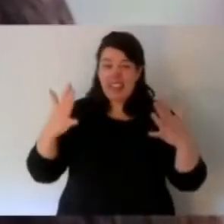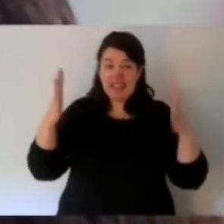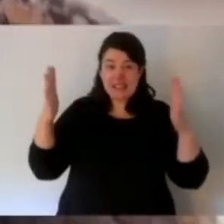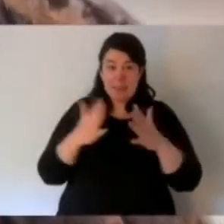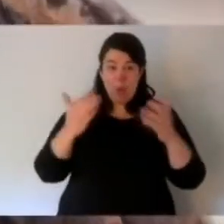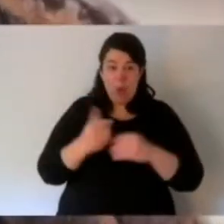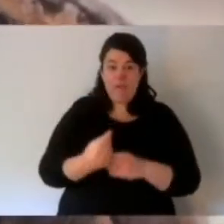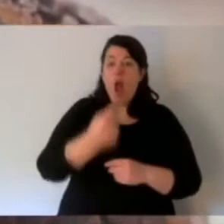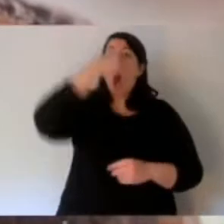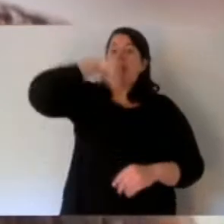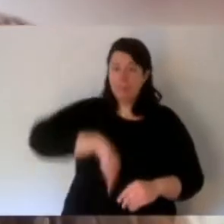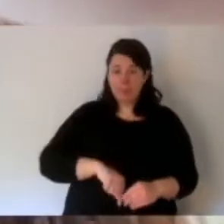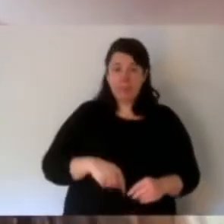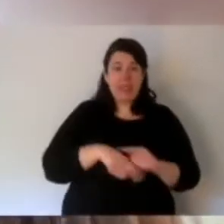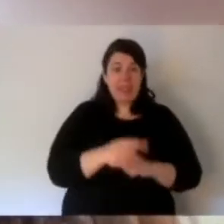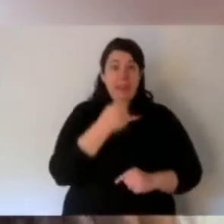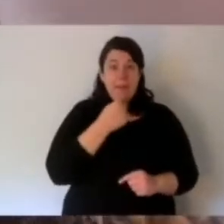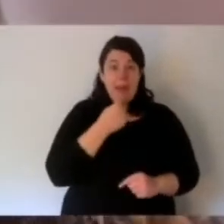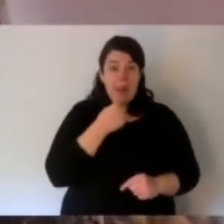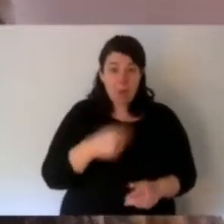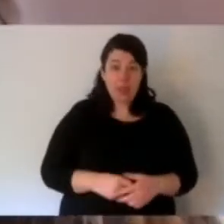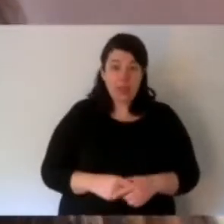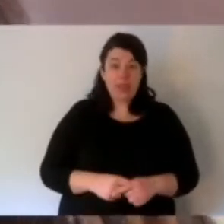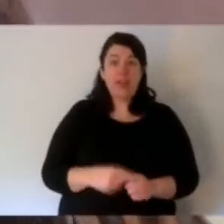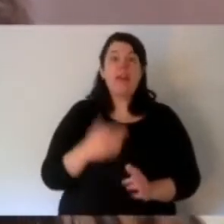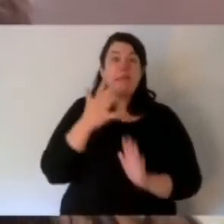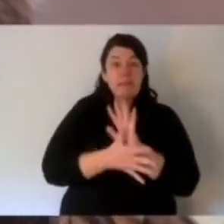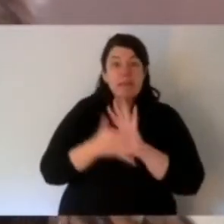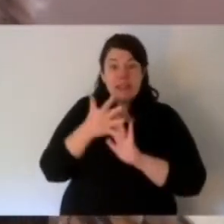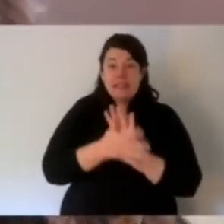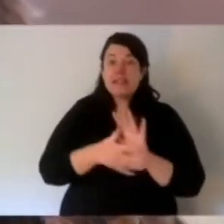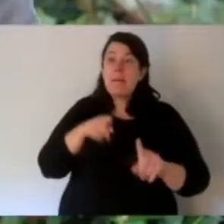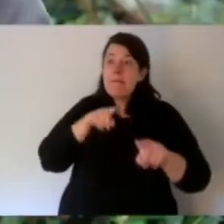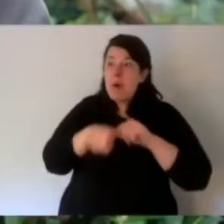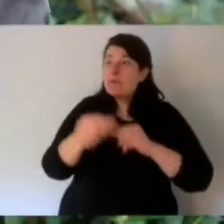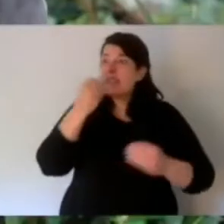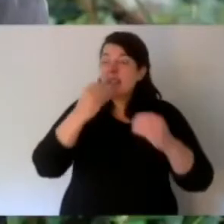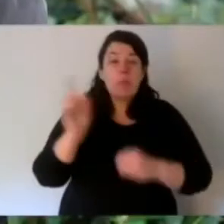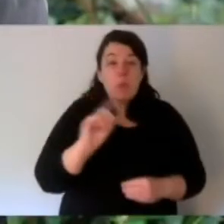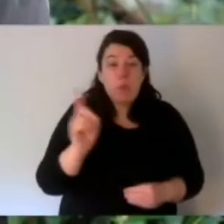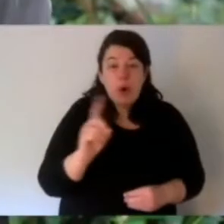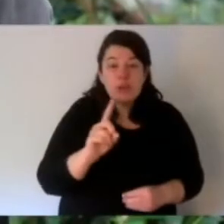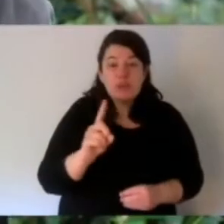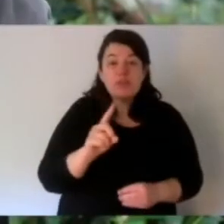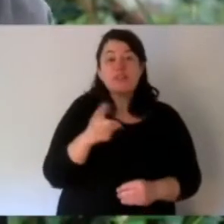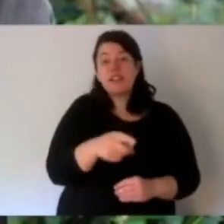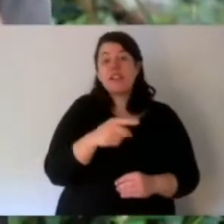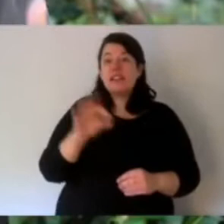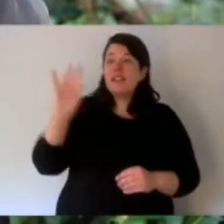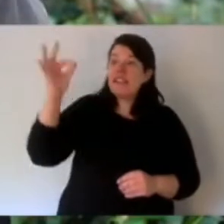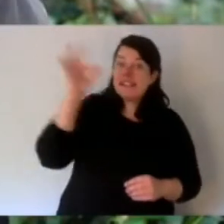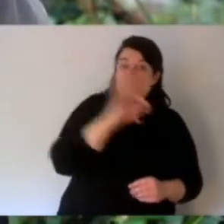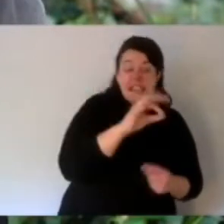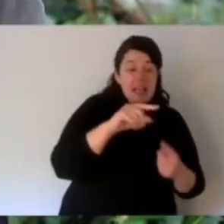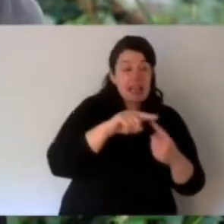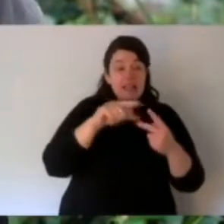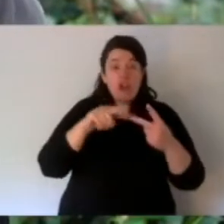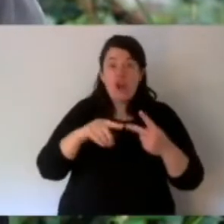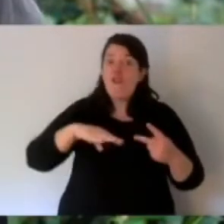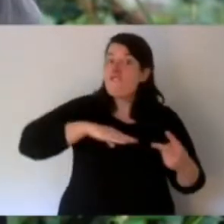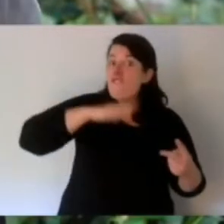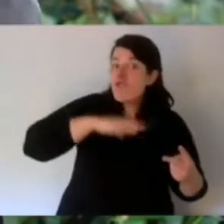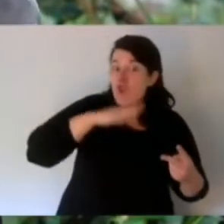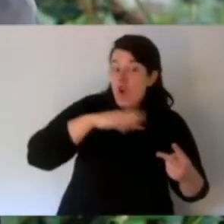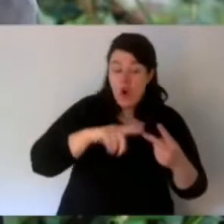small enough to fit in their mouth, and they gobble it down whole. So mostly the diet is things like insects, but they will